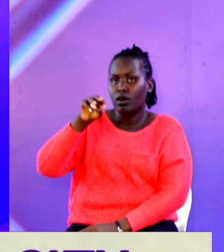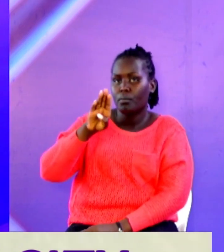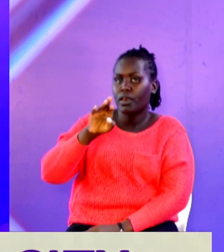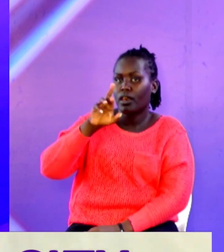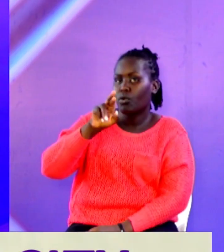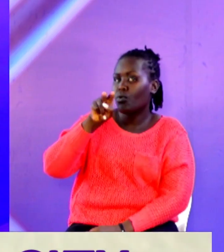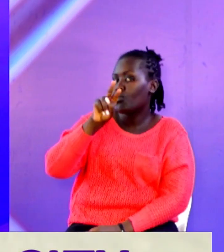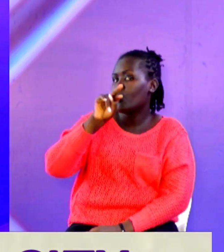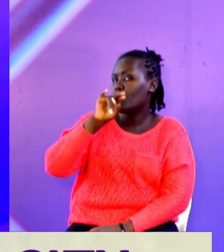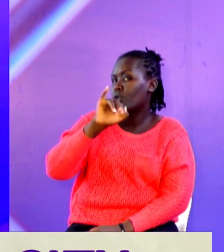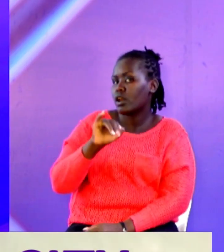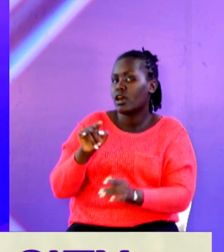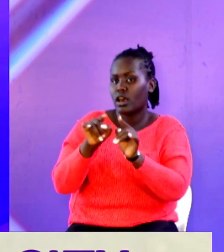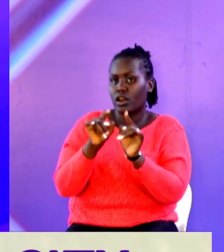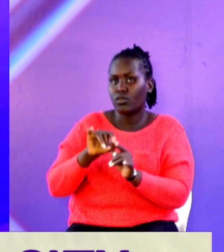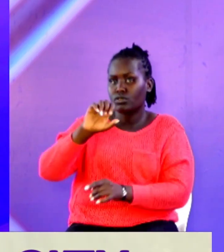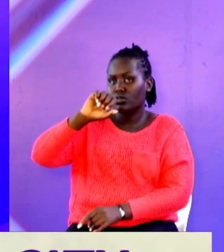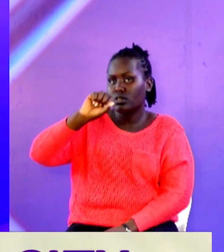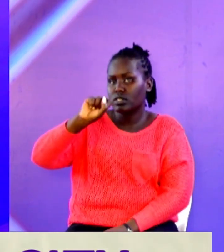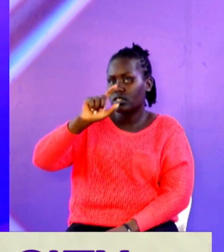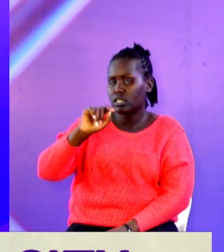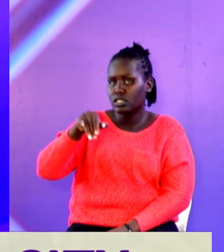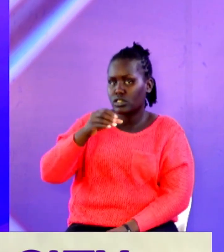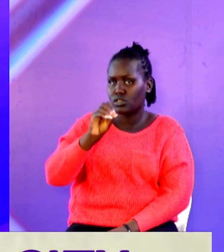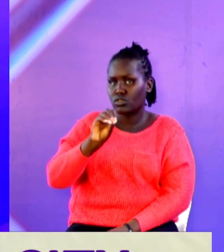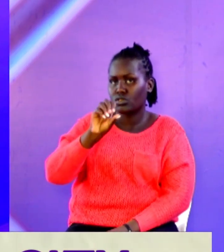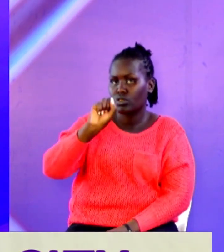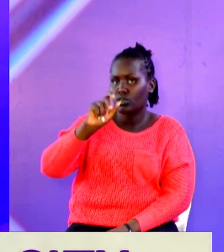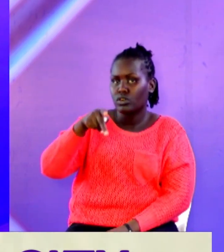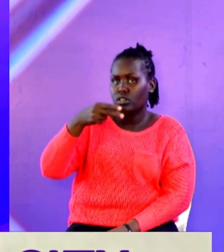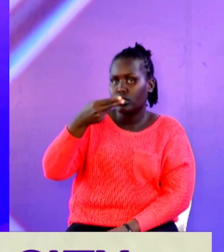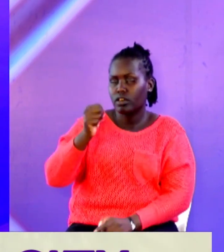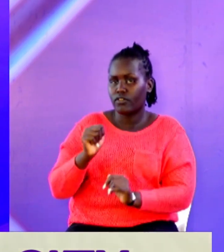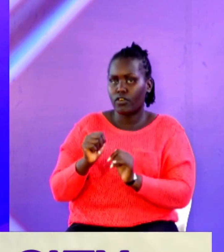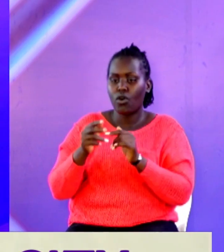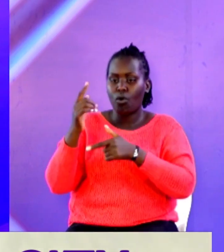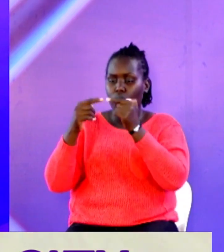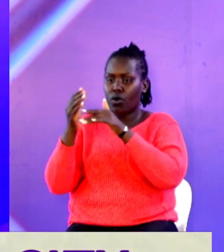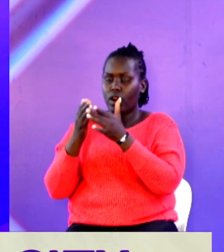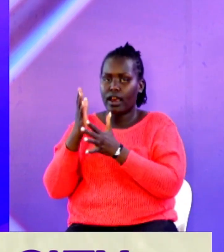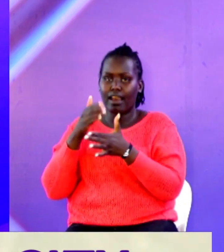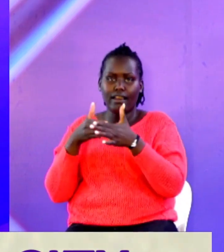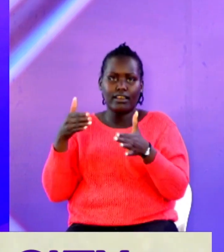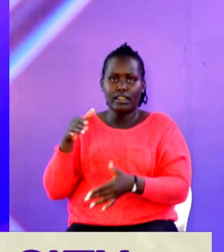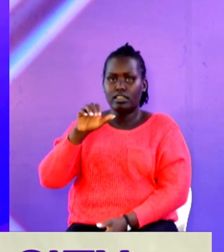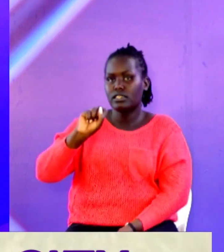and additionally, St. Joseph Boys Kitale won against Serani Boys 3-1. Of course,